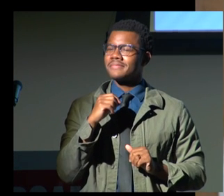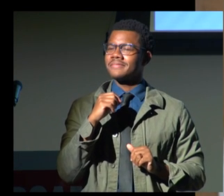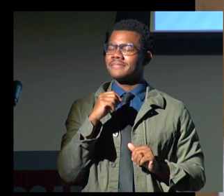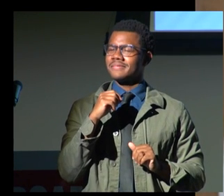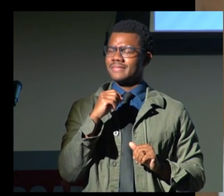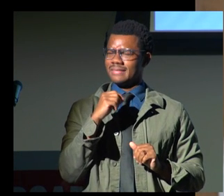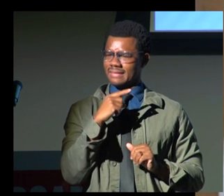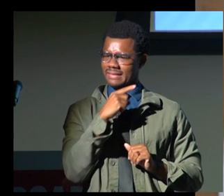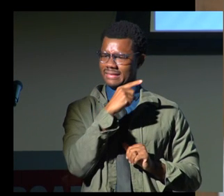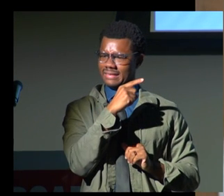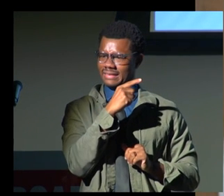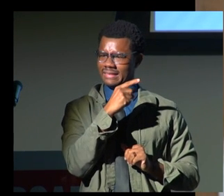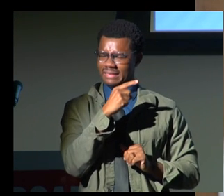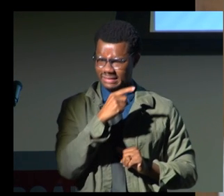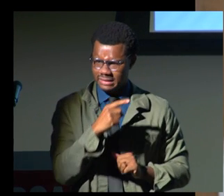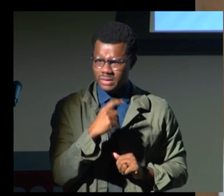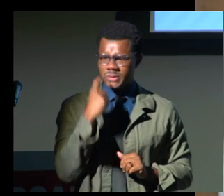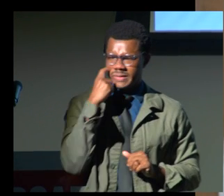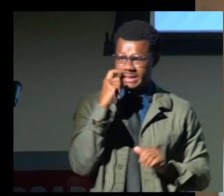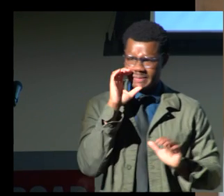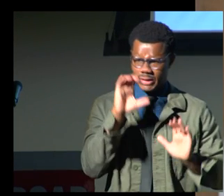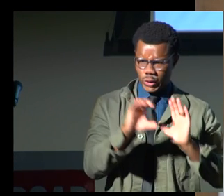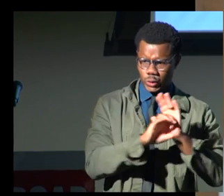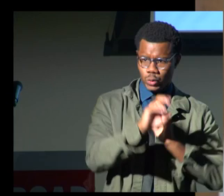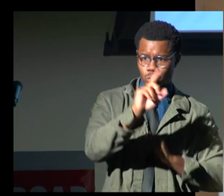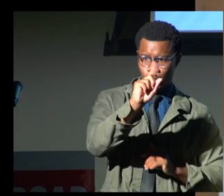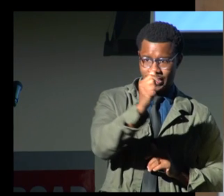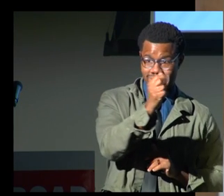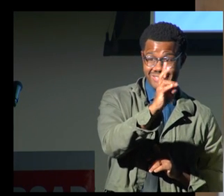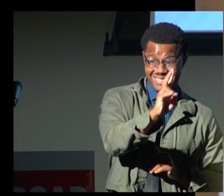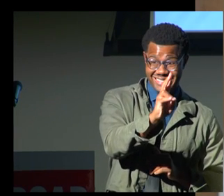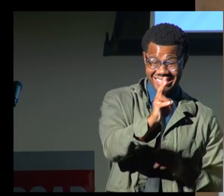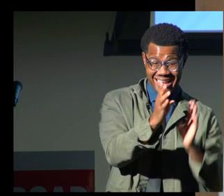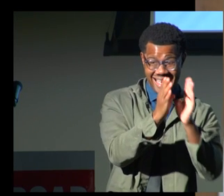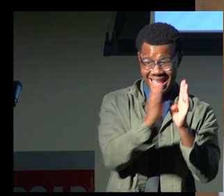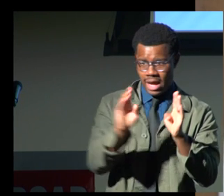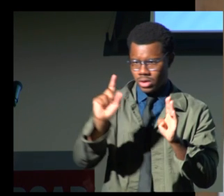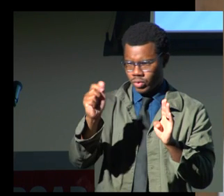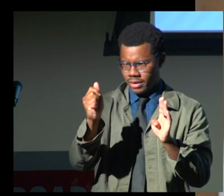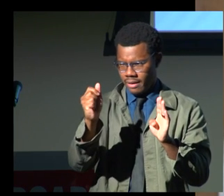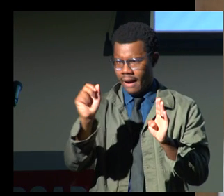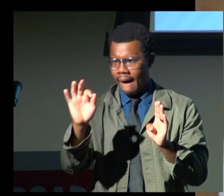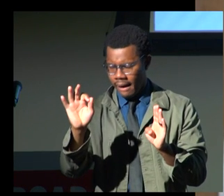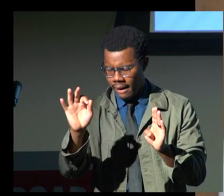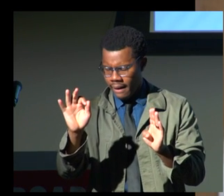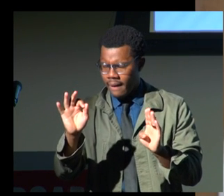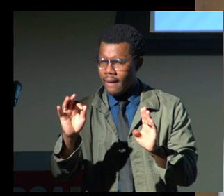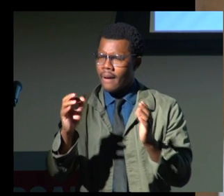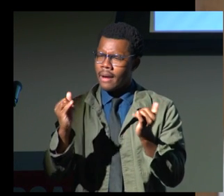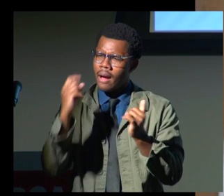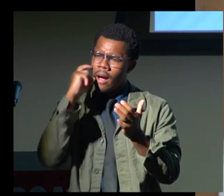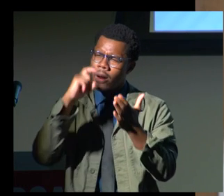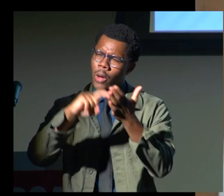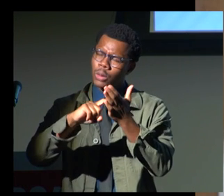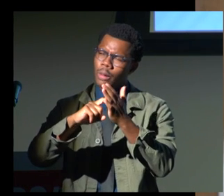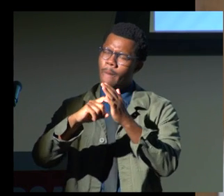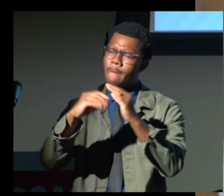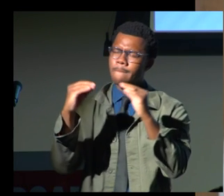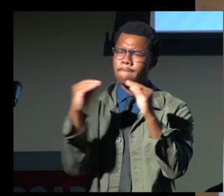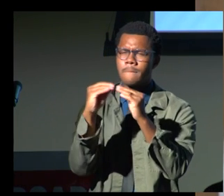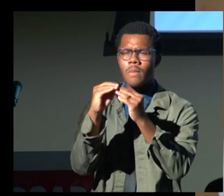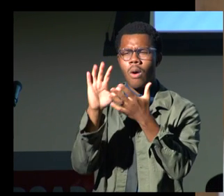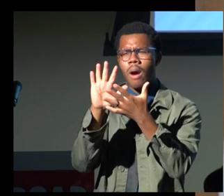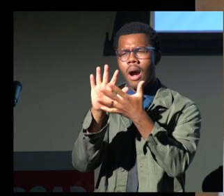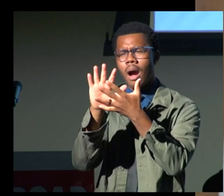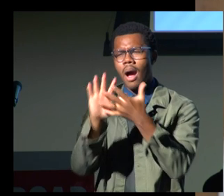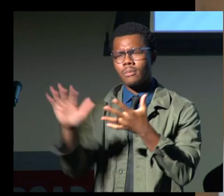that's 2017 to 2019, right? So here, you started to play with abstraction. Yes, I did. You really did